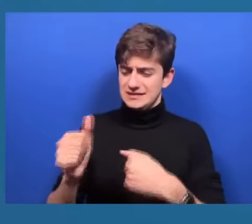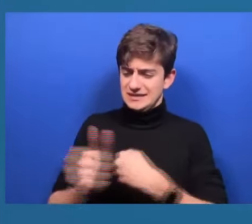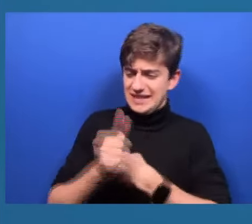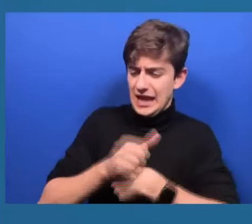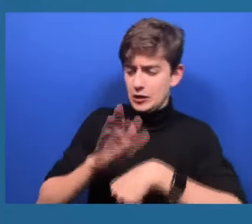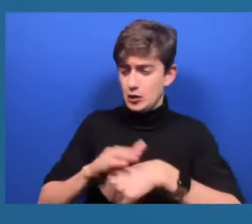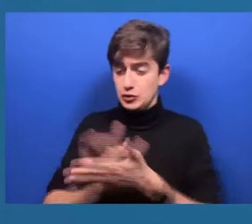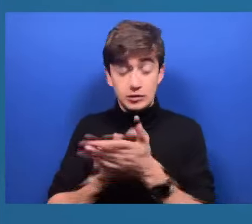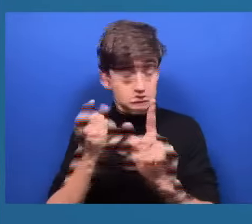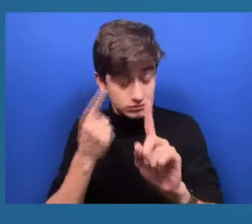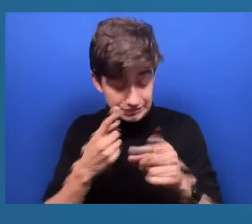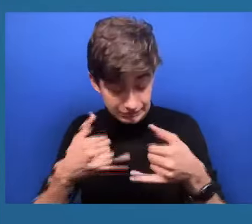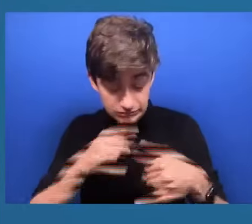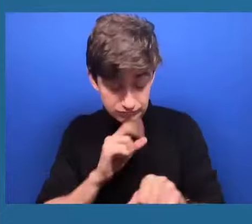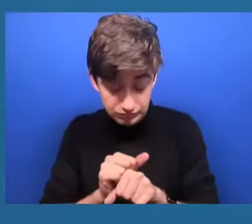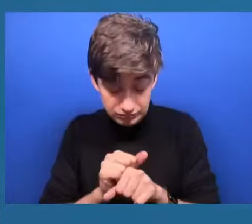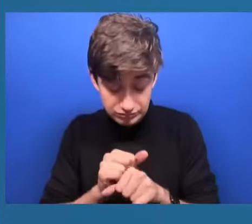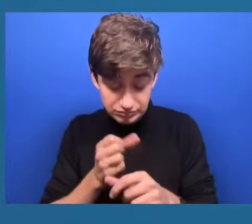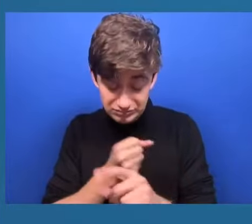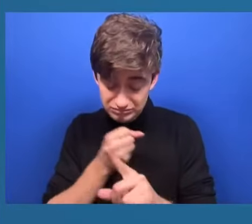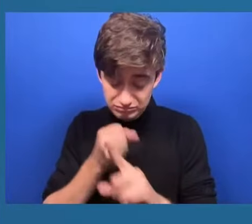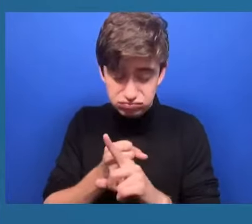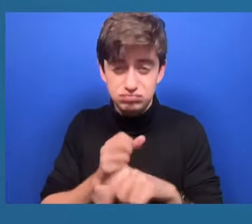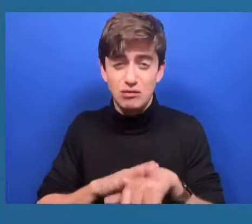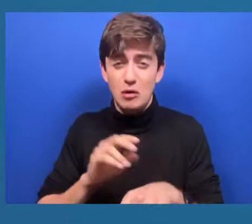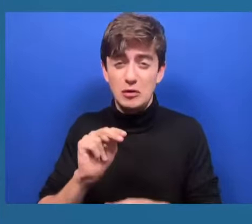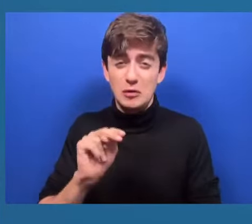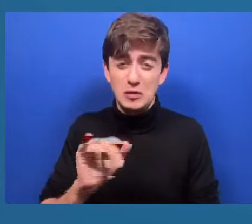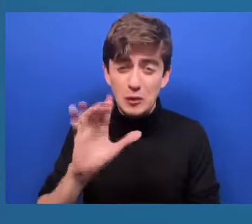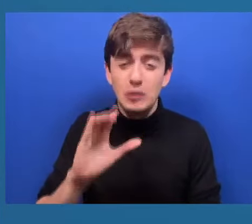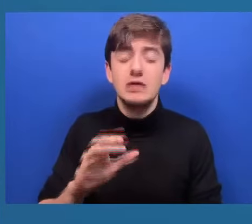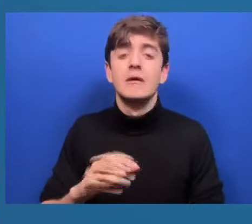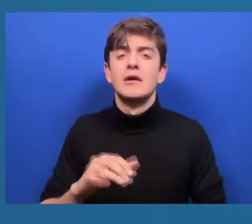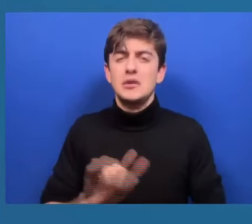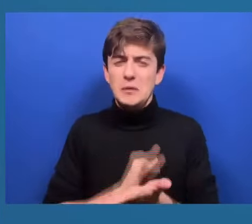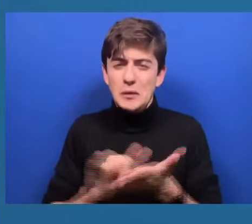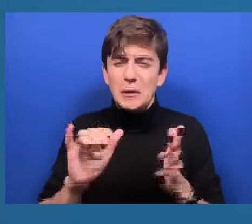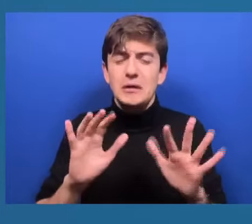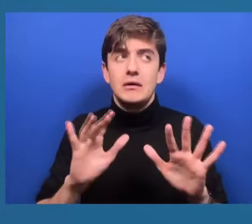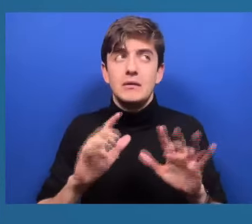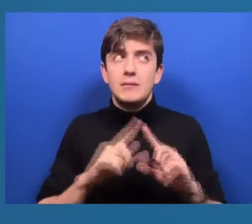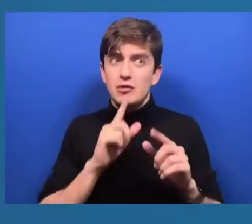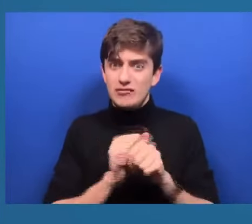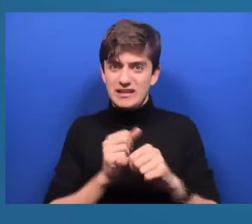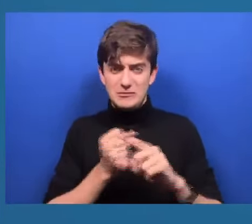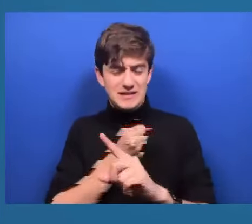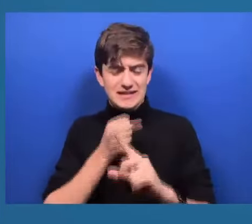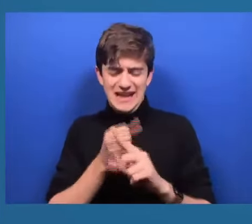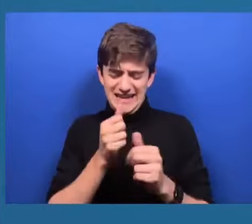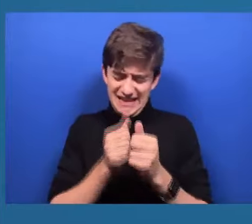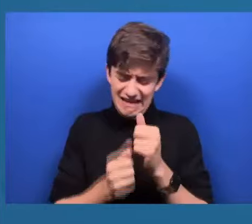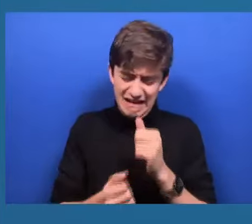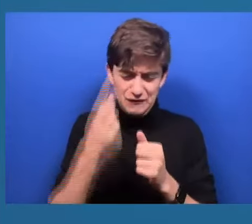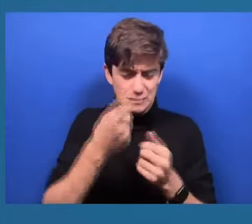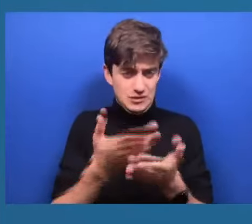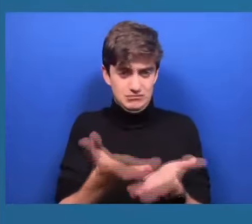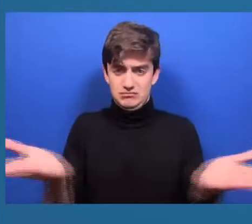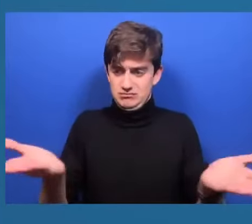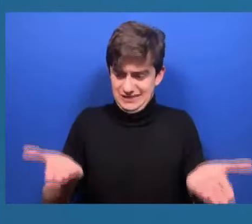is. This is an attack on every single one of us here tonight and around this